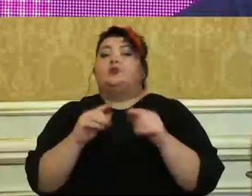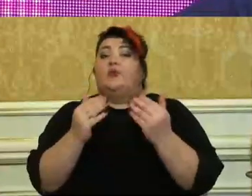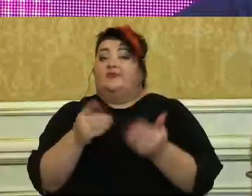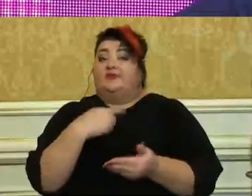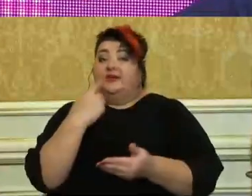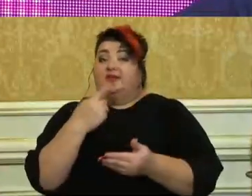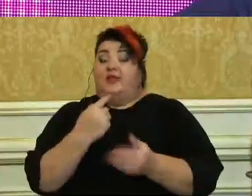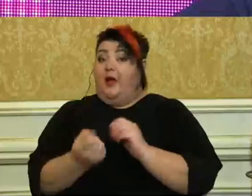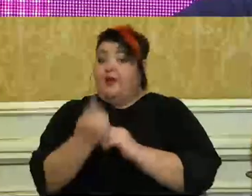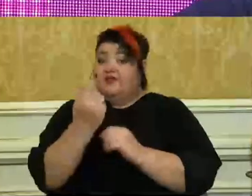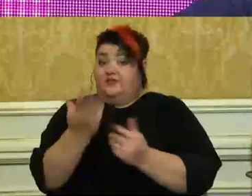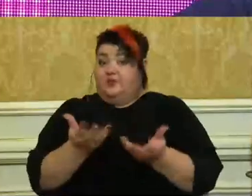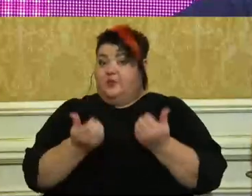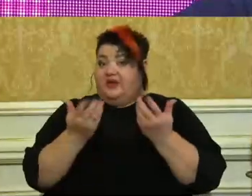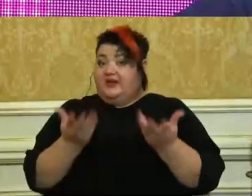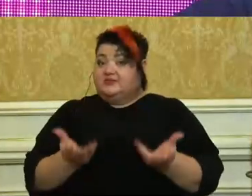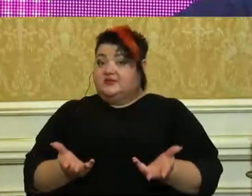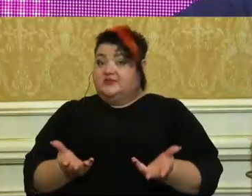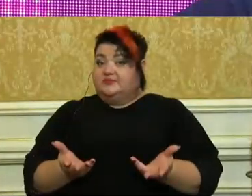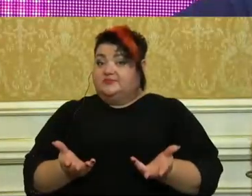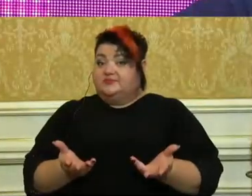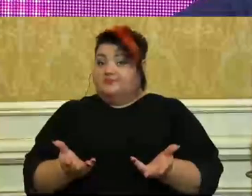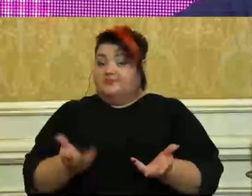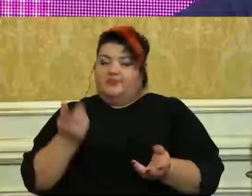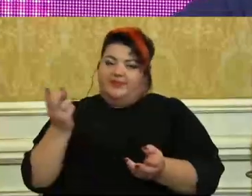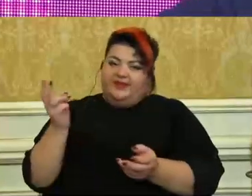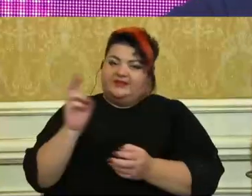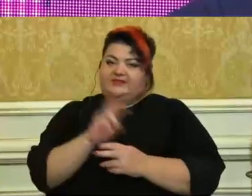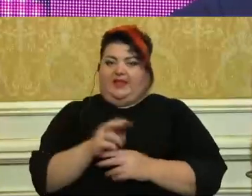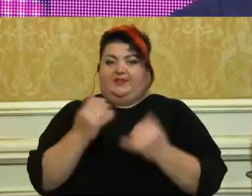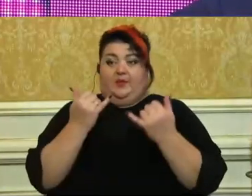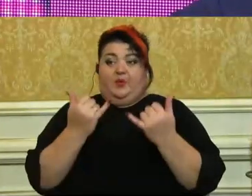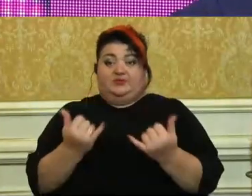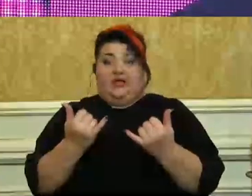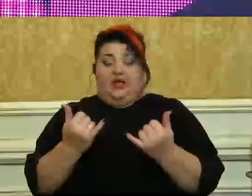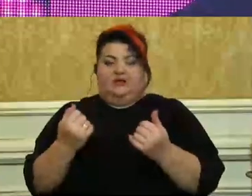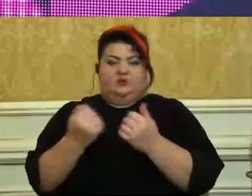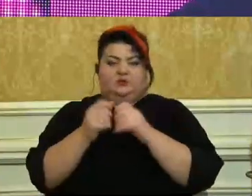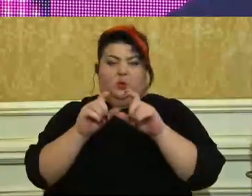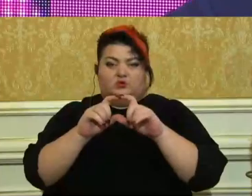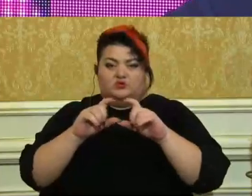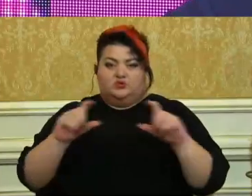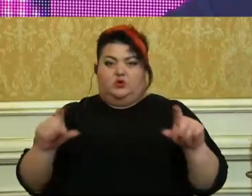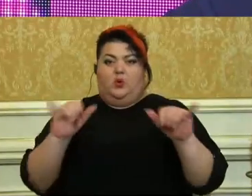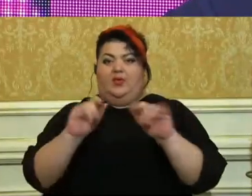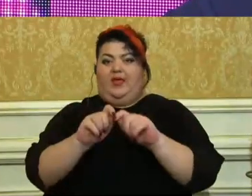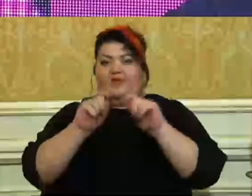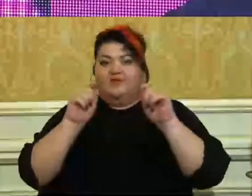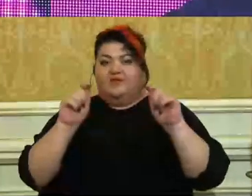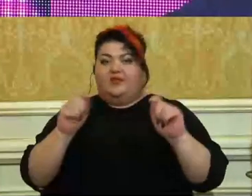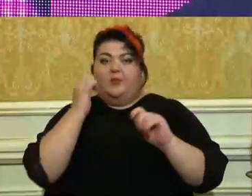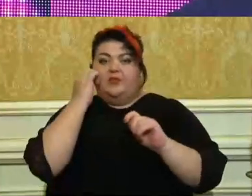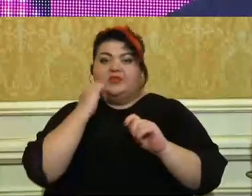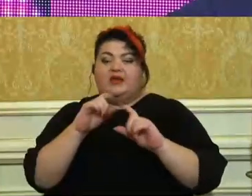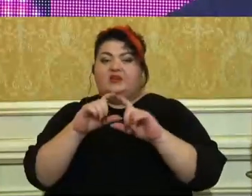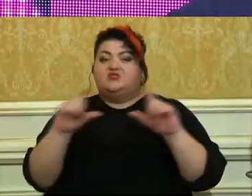institute. This is what you've shared about us. So where's the source? What is the reason for it? So let's analyze. Just you know,